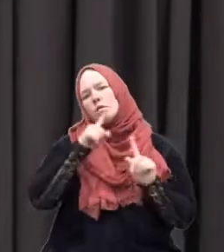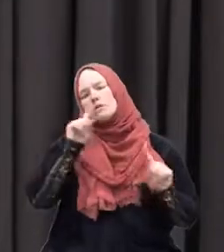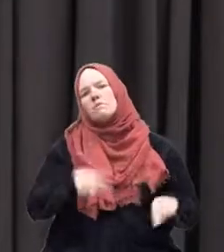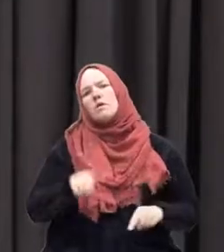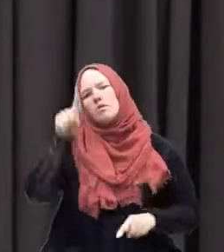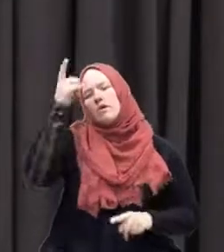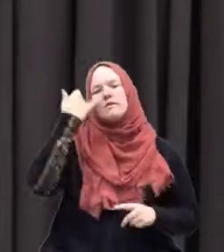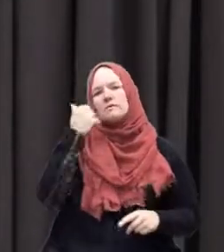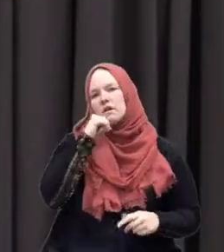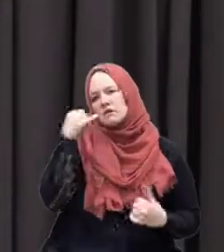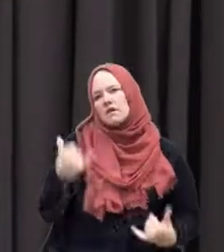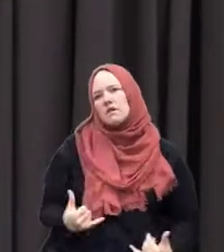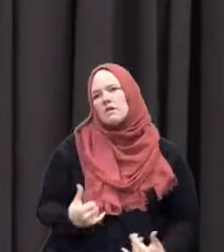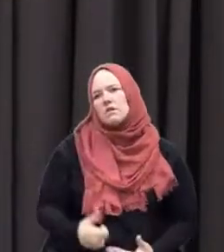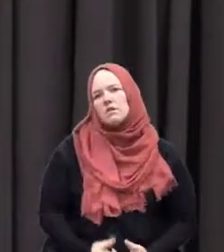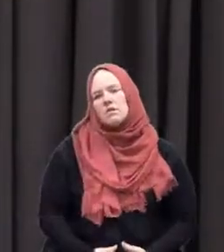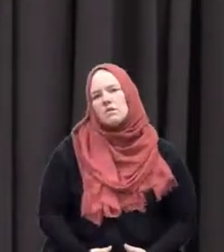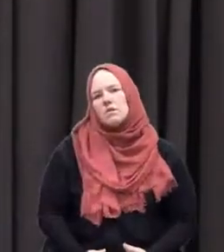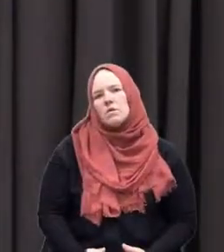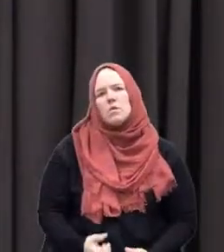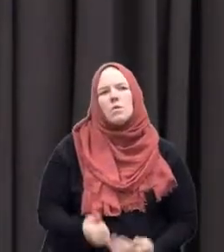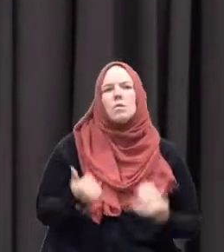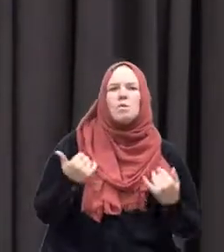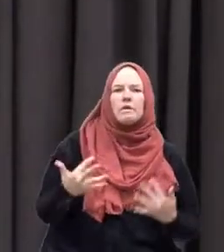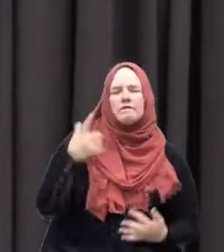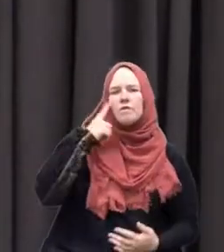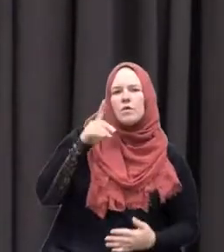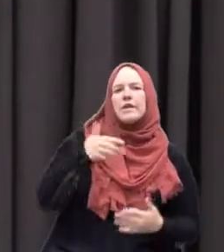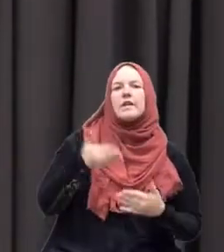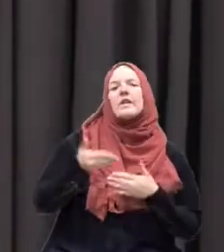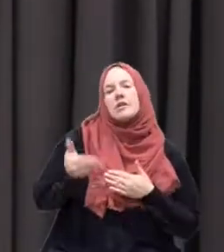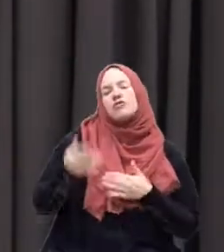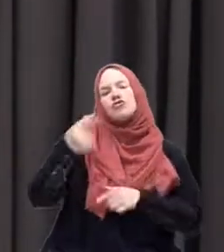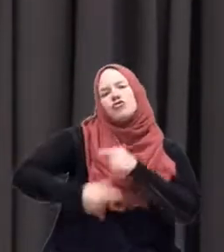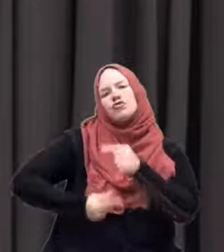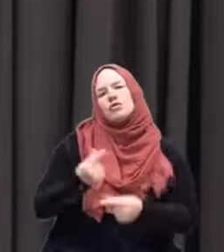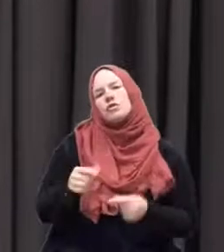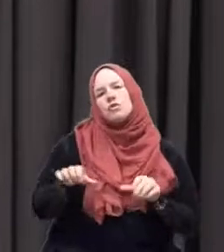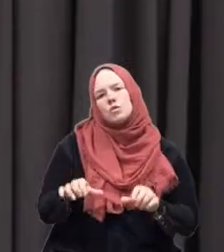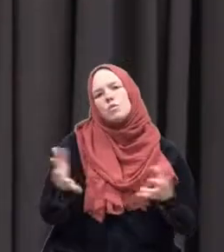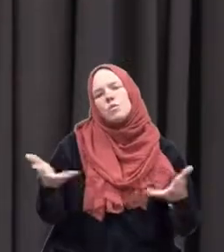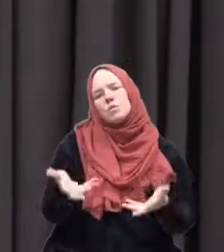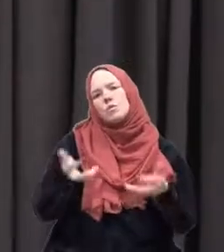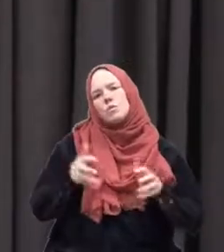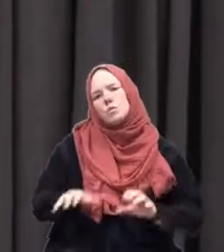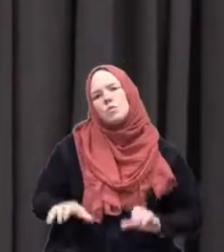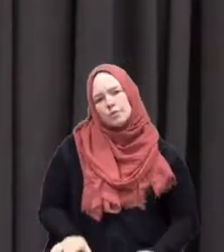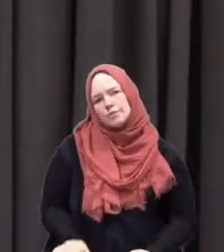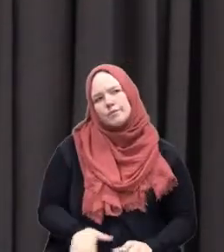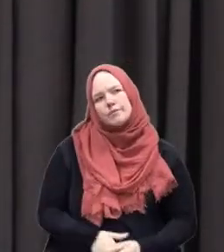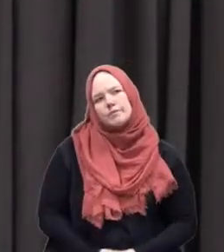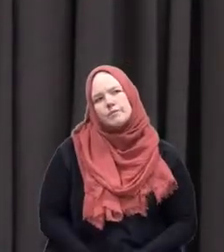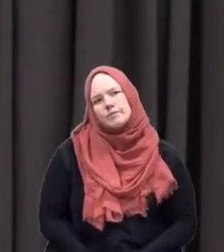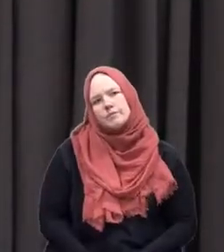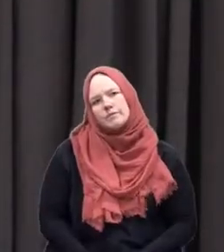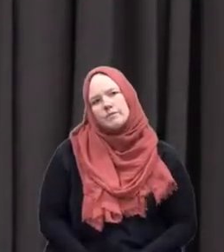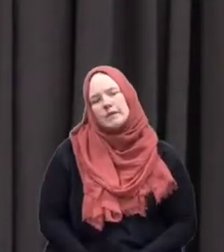respond to Allah if not now? Why are we waiting for the next generation to do what we don't want to